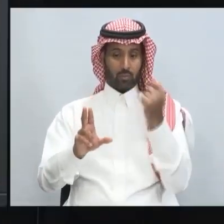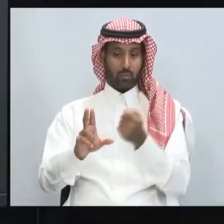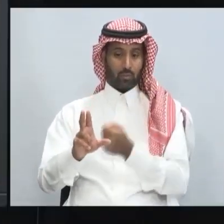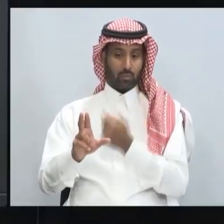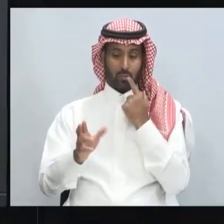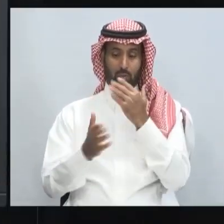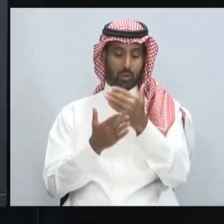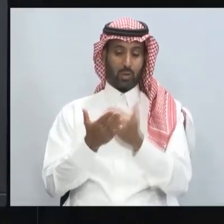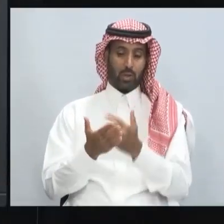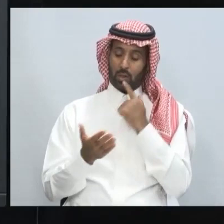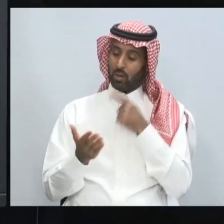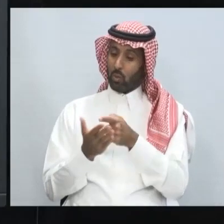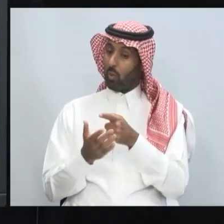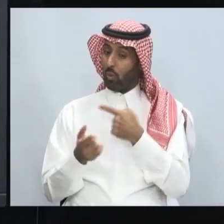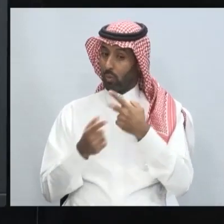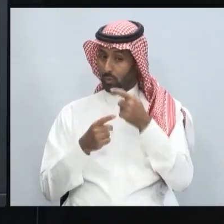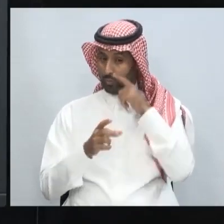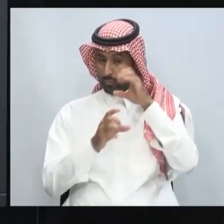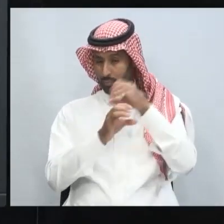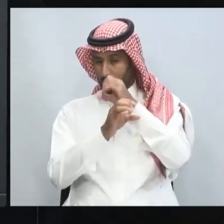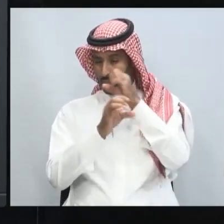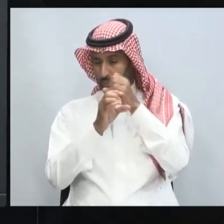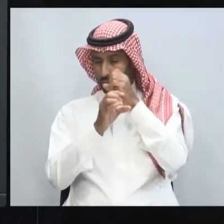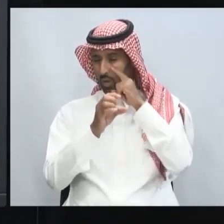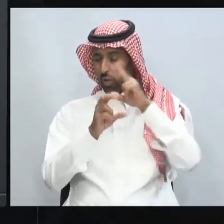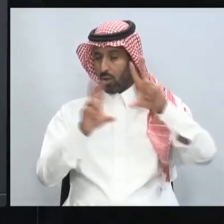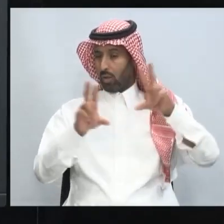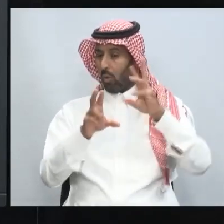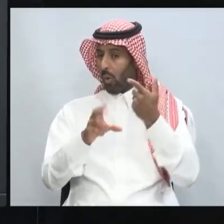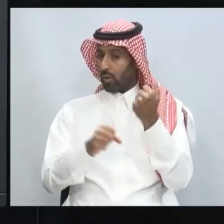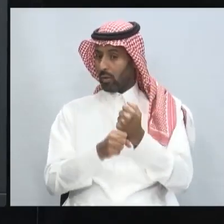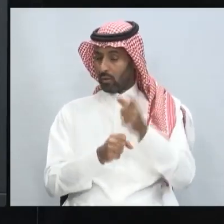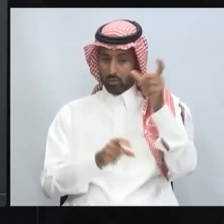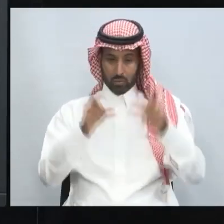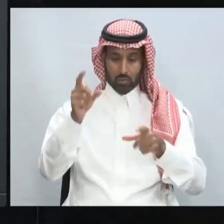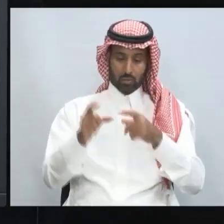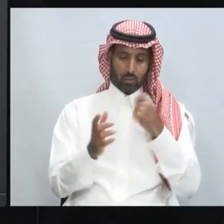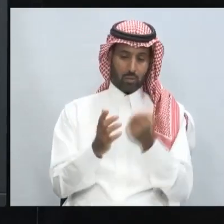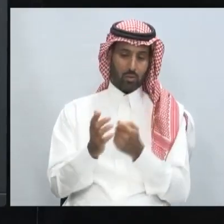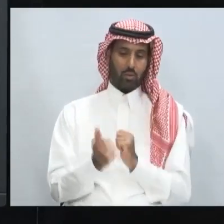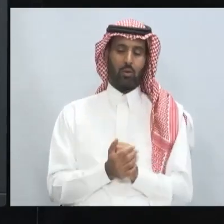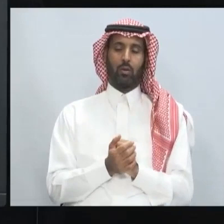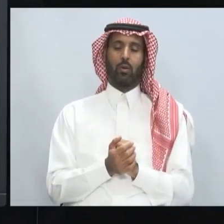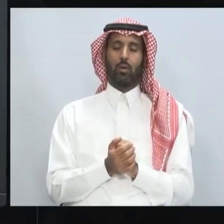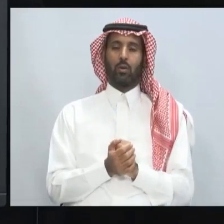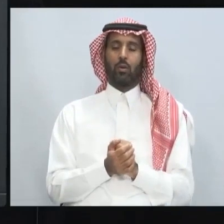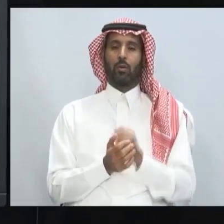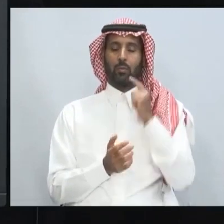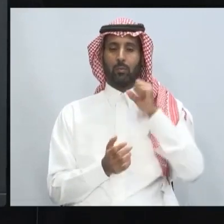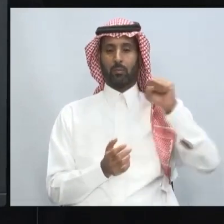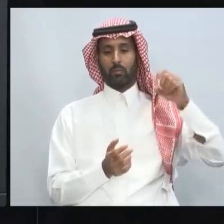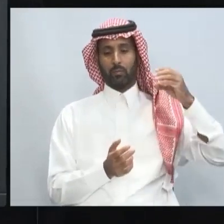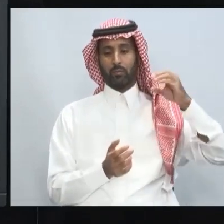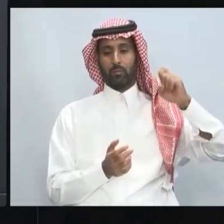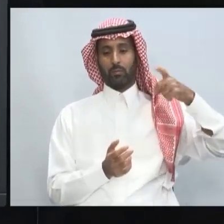the screen itself, but he writes on paper. So what does a screenwriter do? This is a profession.